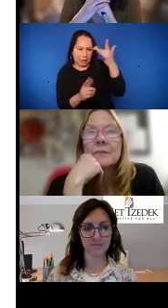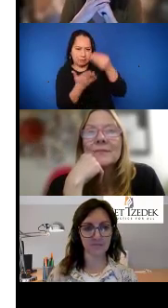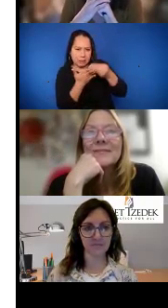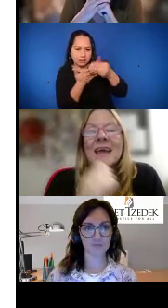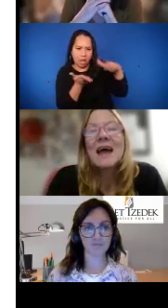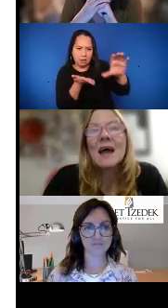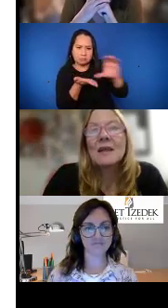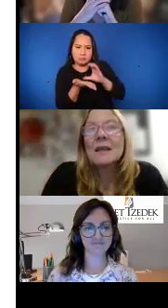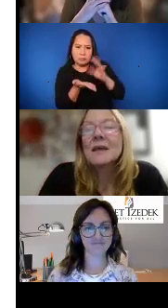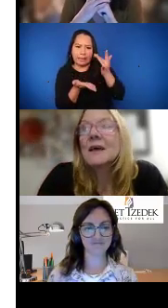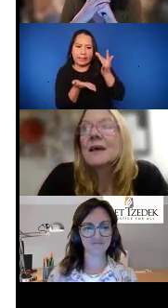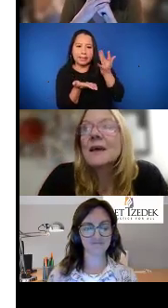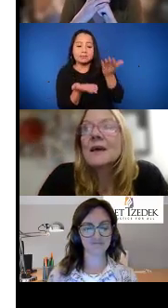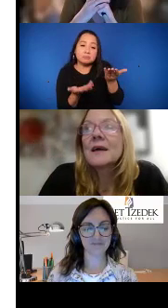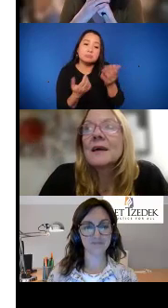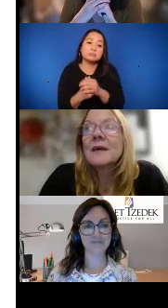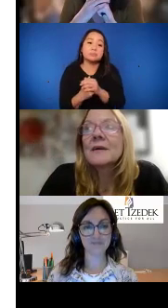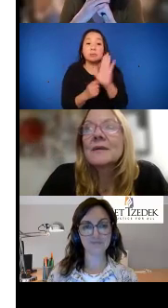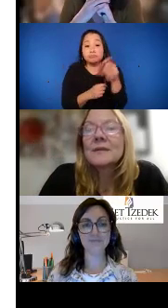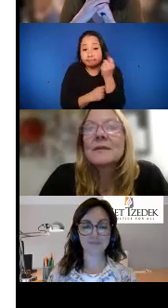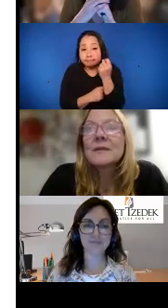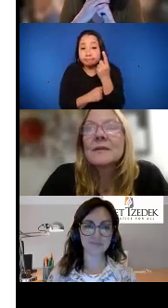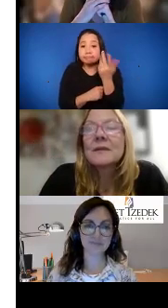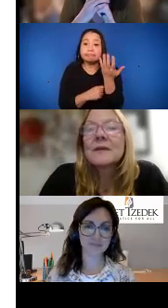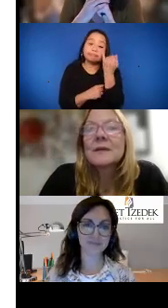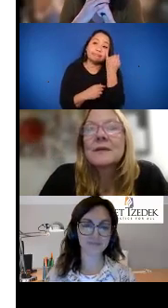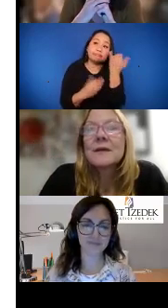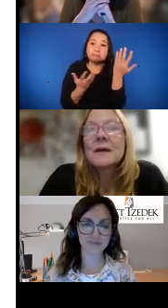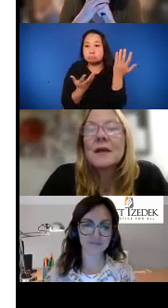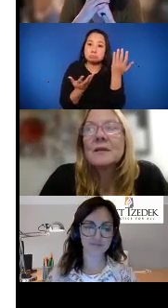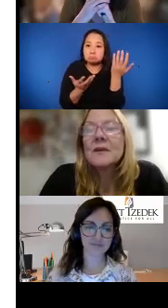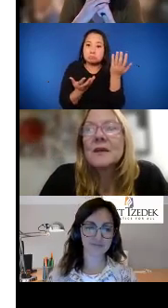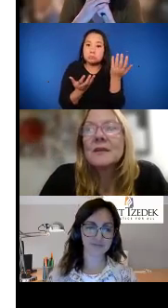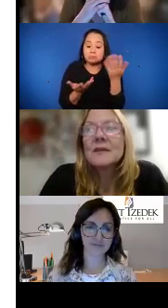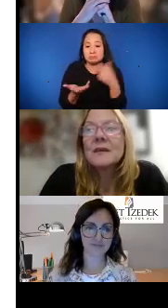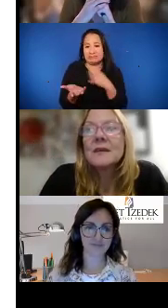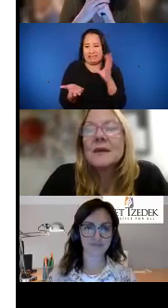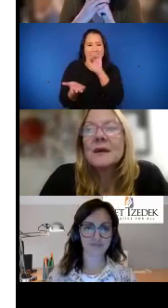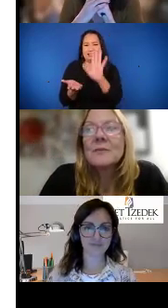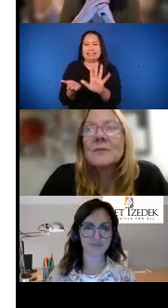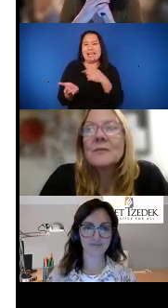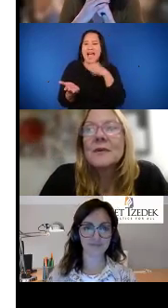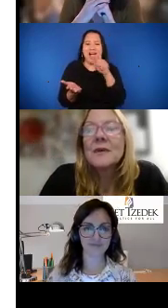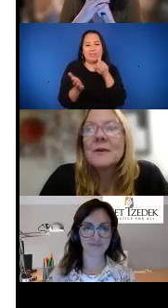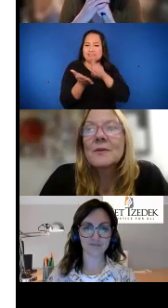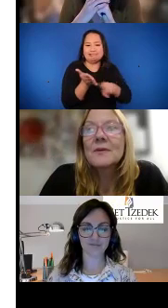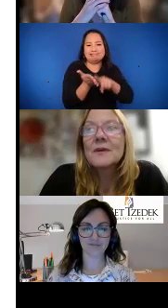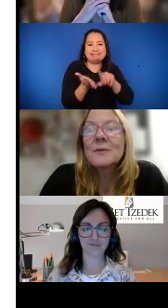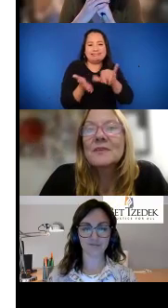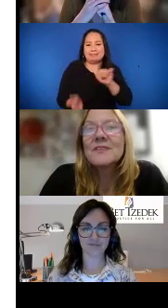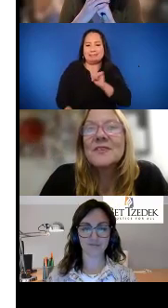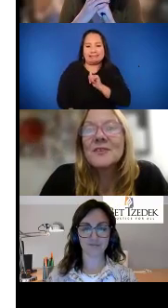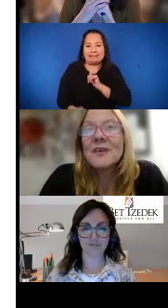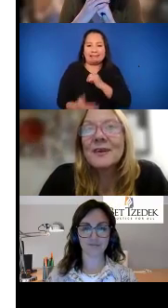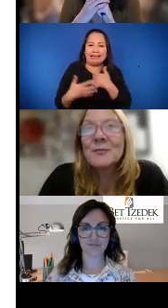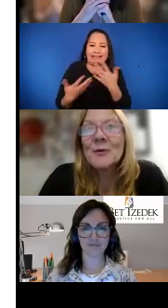yeah, I guess I would need to look into that a little bit more. And Gerlandi, who